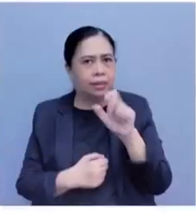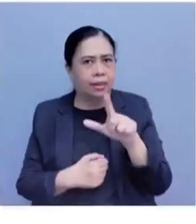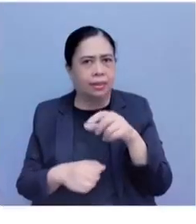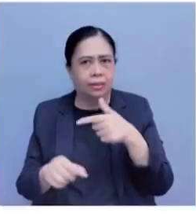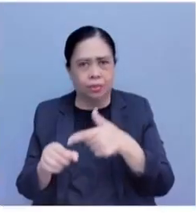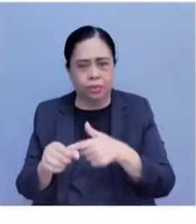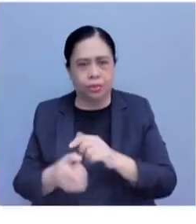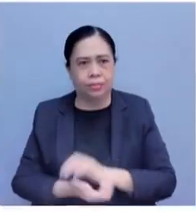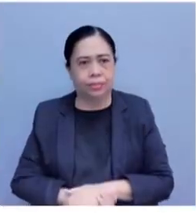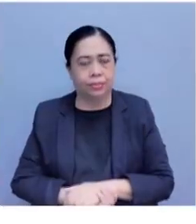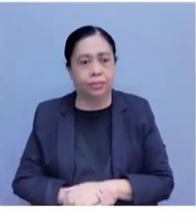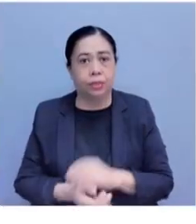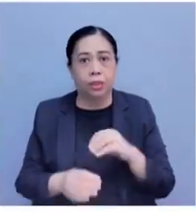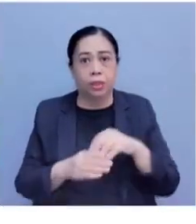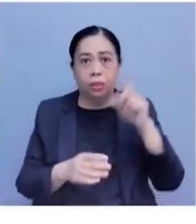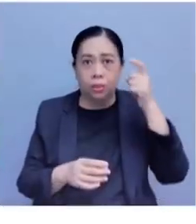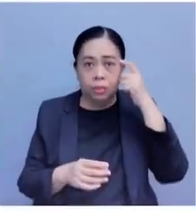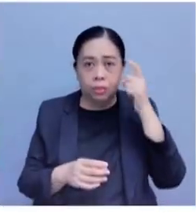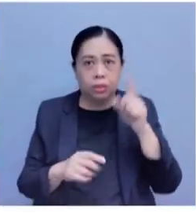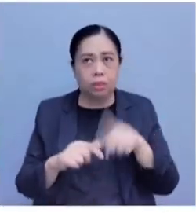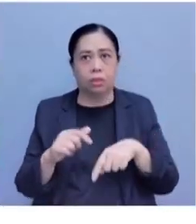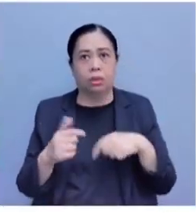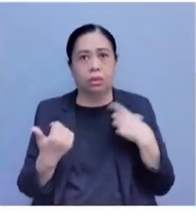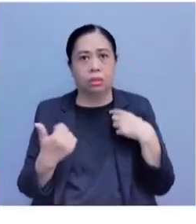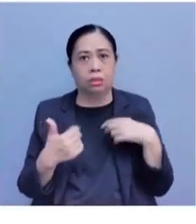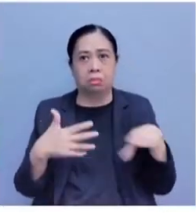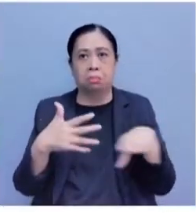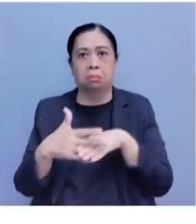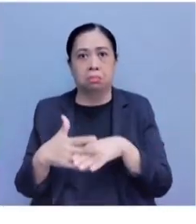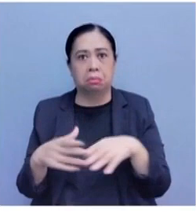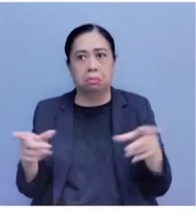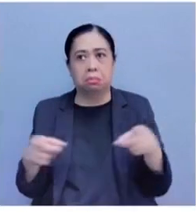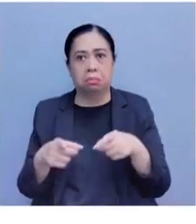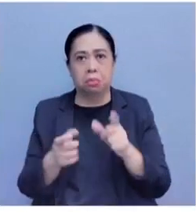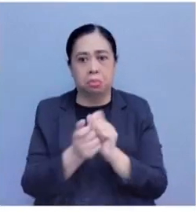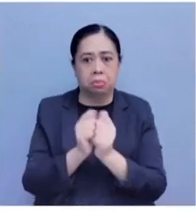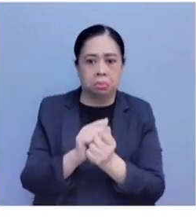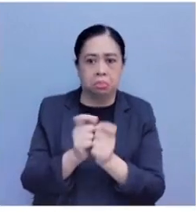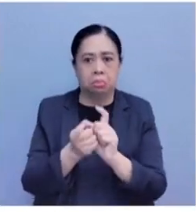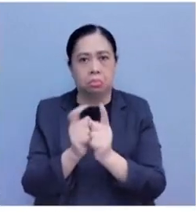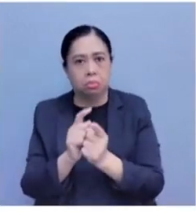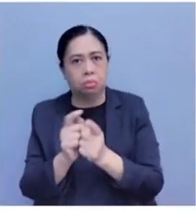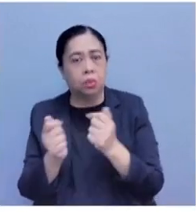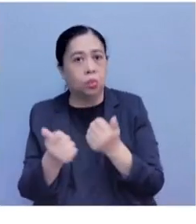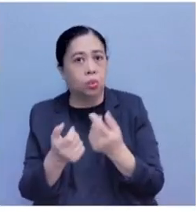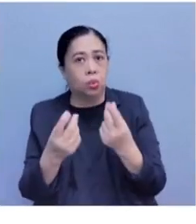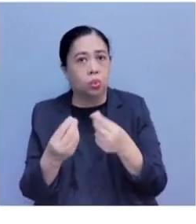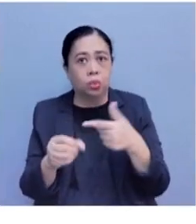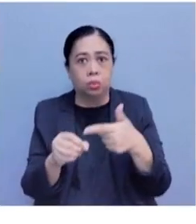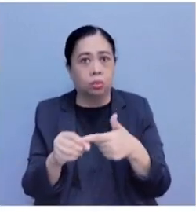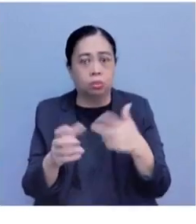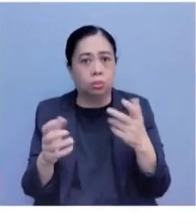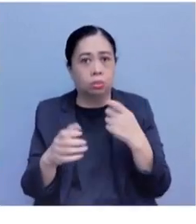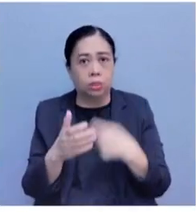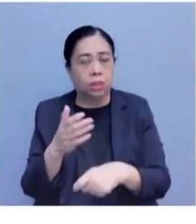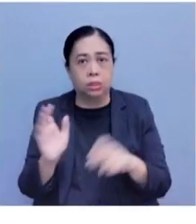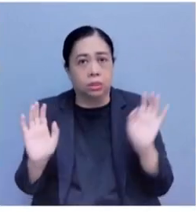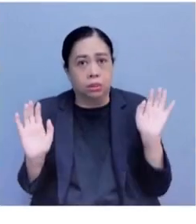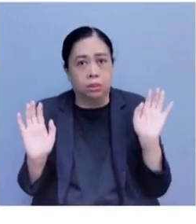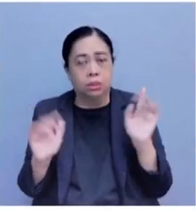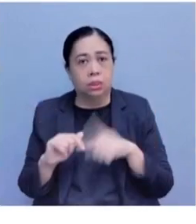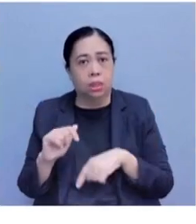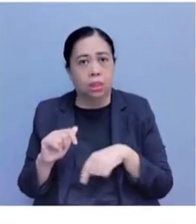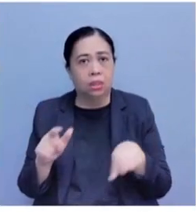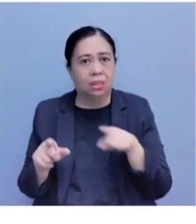In the government cannot just simply interfere or modify or do something about the prices because of this